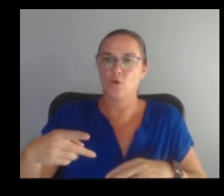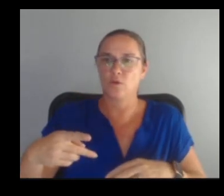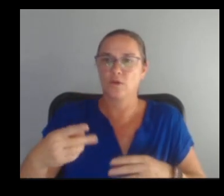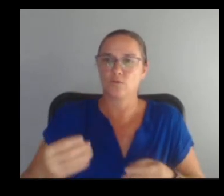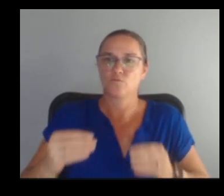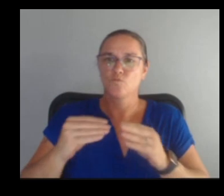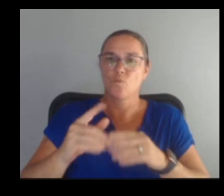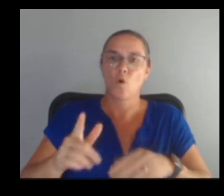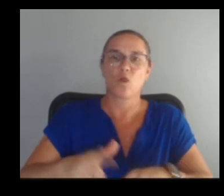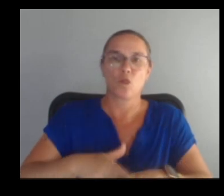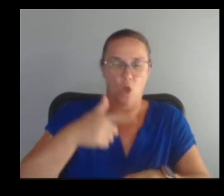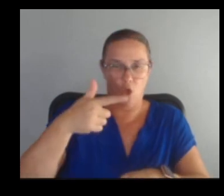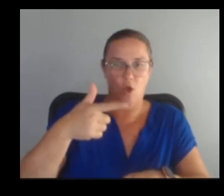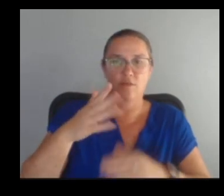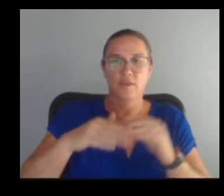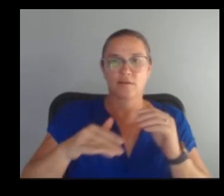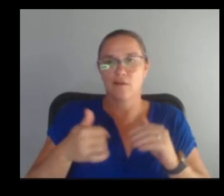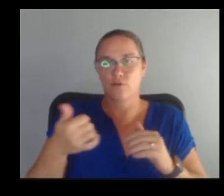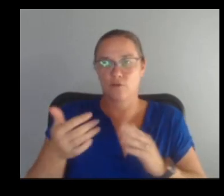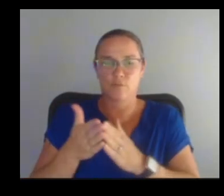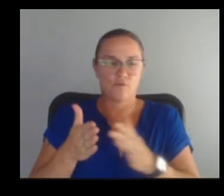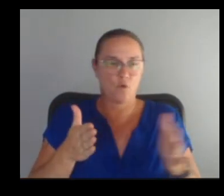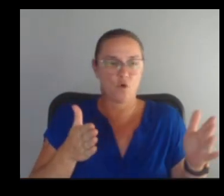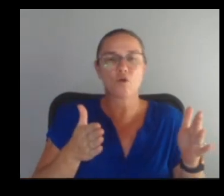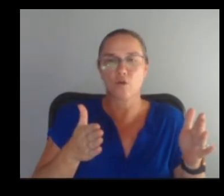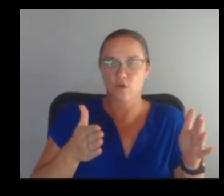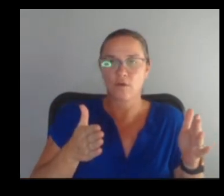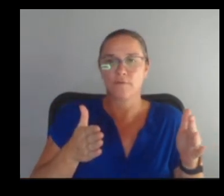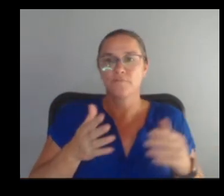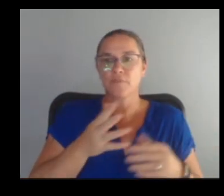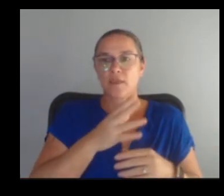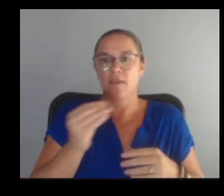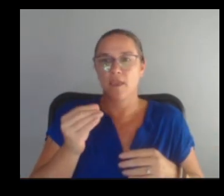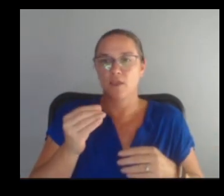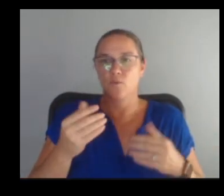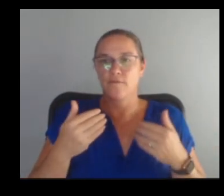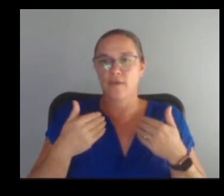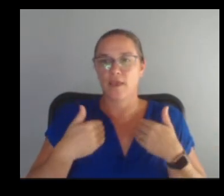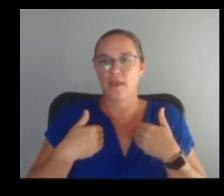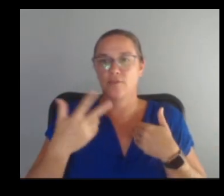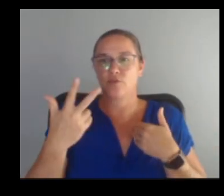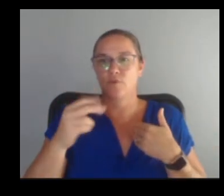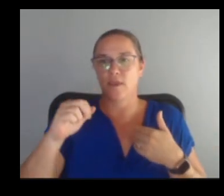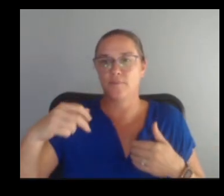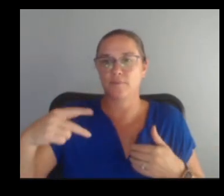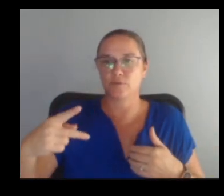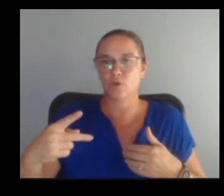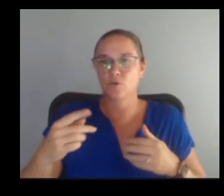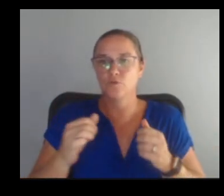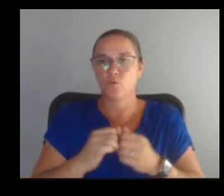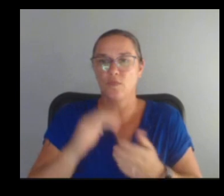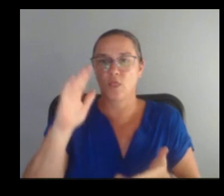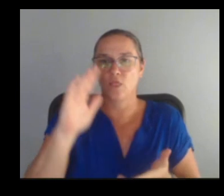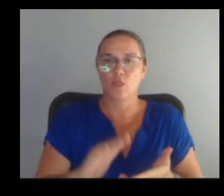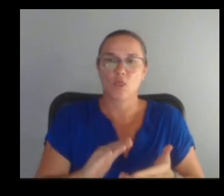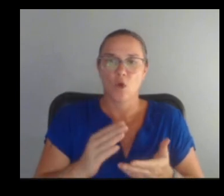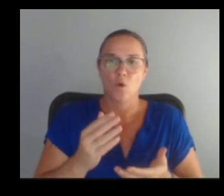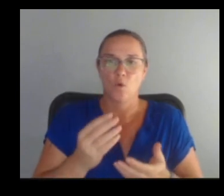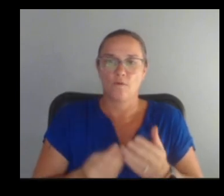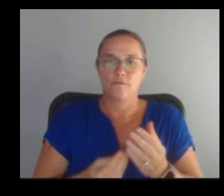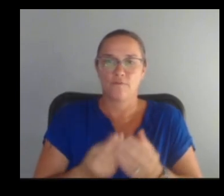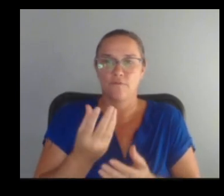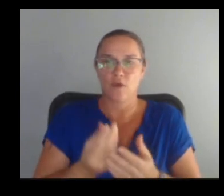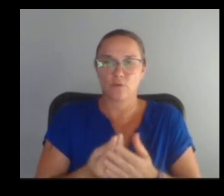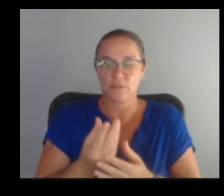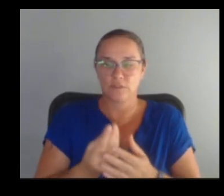had for the full eruption. And we've had 3 episodes in a row with low fountain heights as well. But